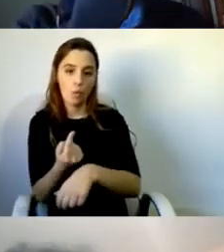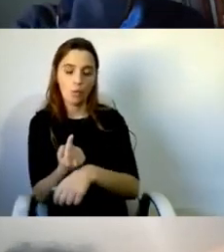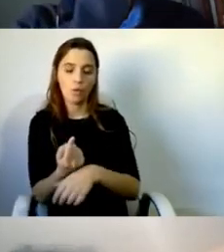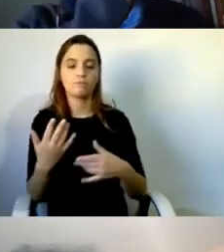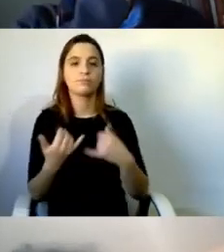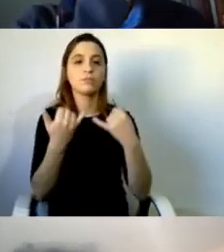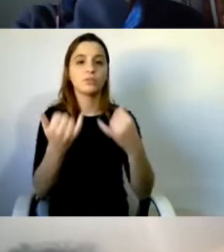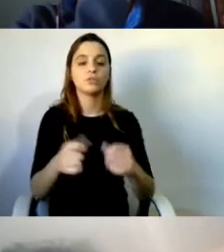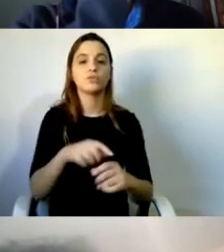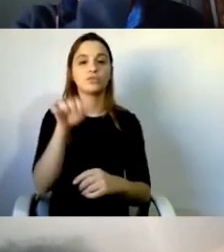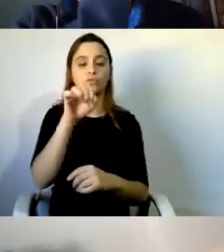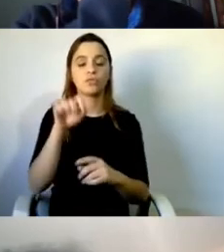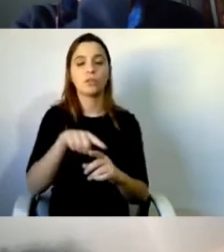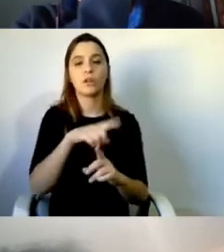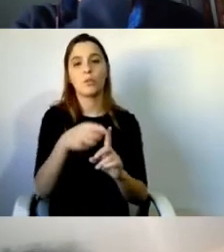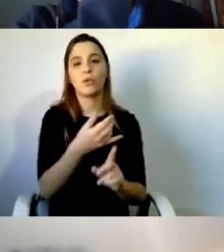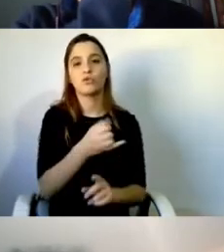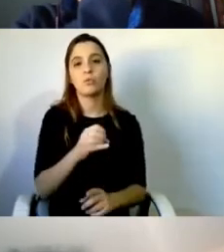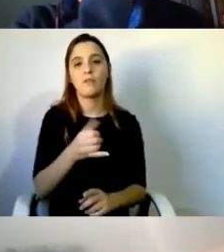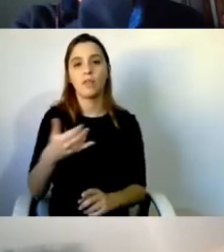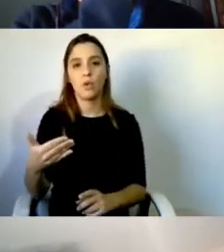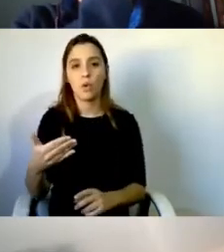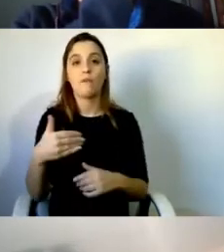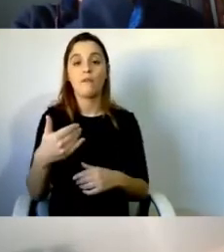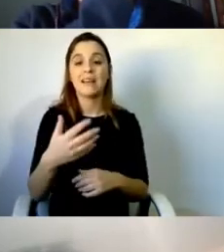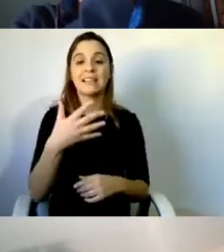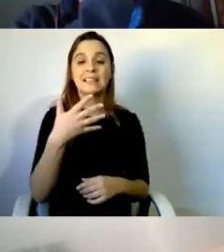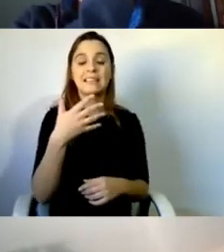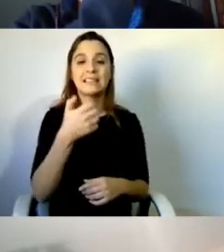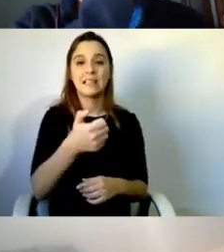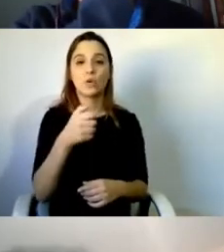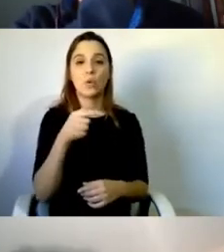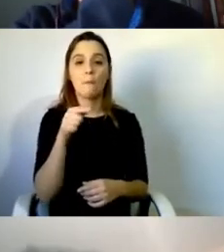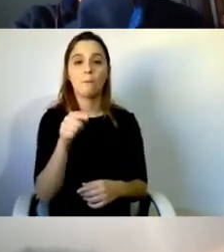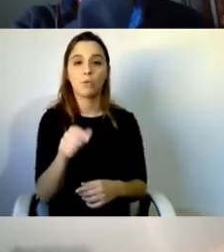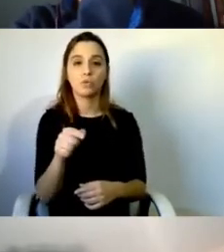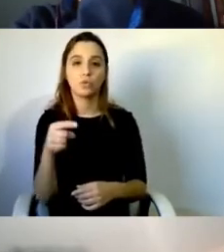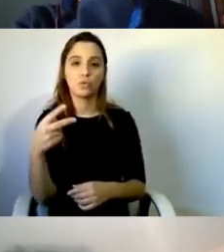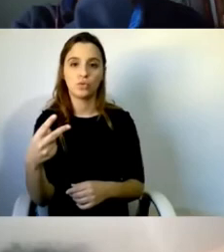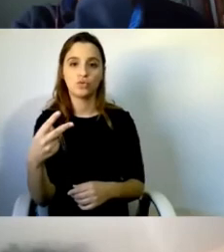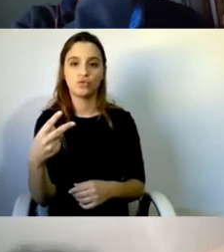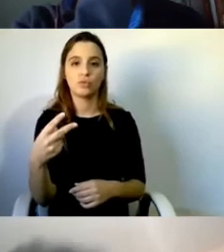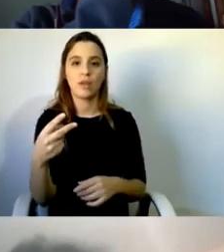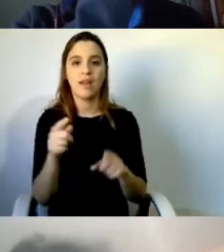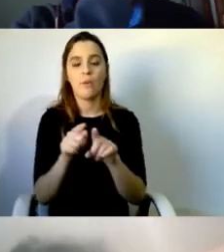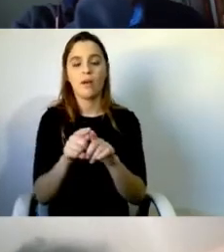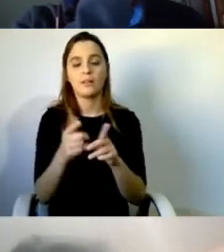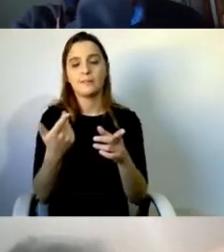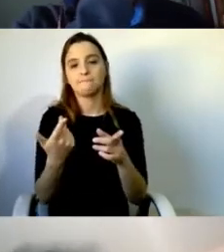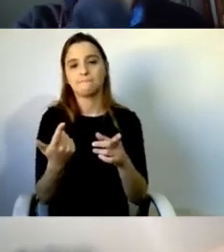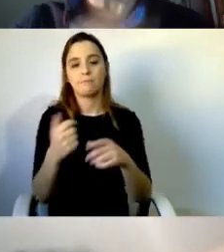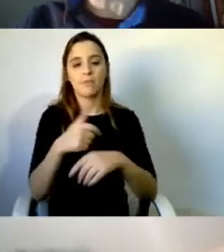5.2 leva, which is less than 3 euro per hour. I bet you guys will not be